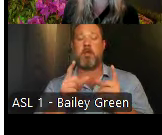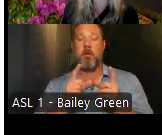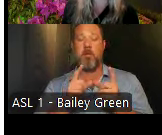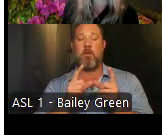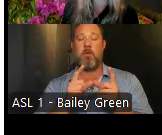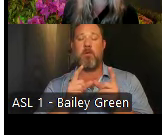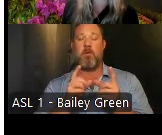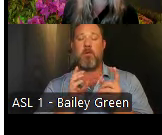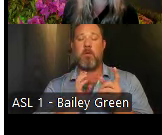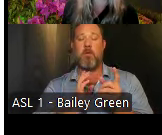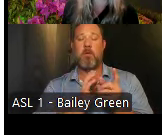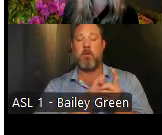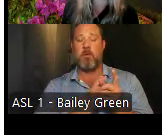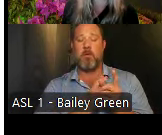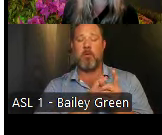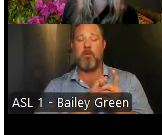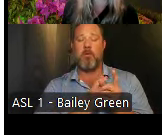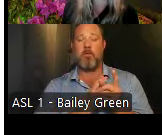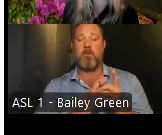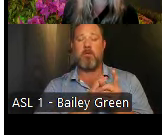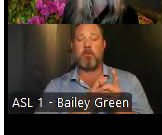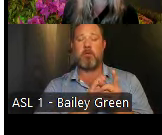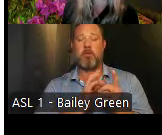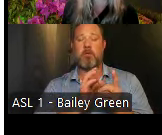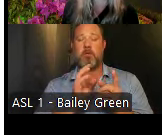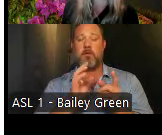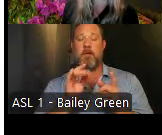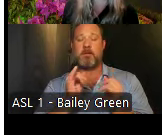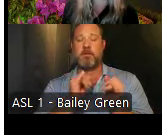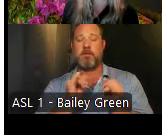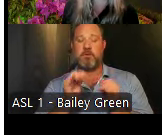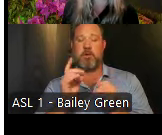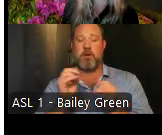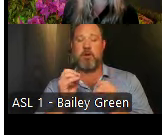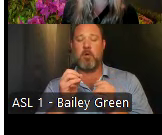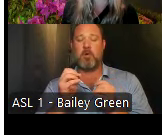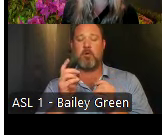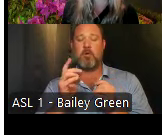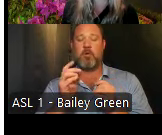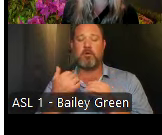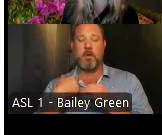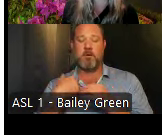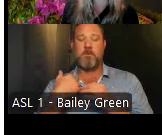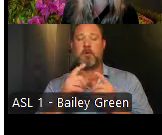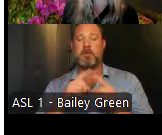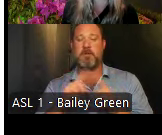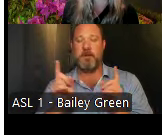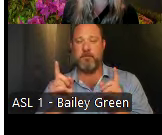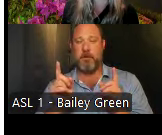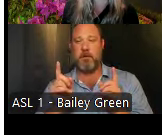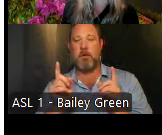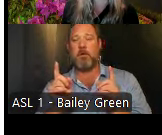board that has welfare and institution code responsibility. It makes it a little bit different than most county boards and commissions.